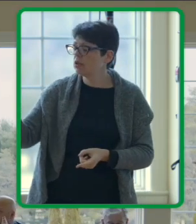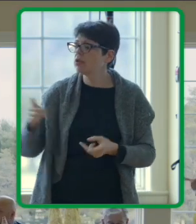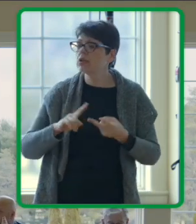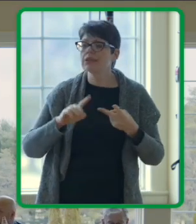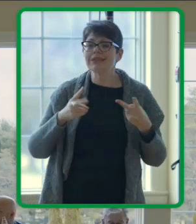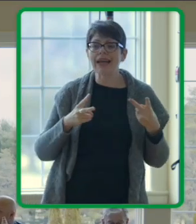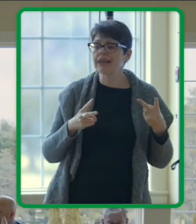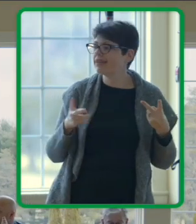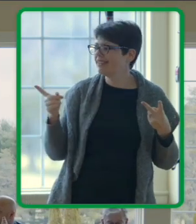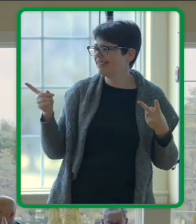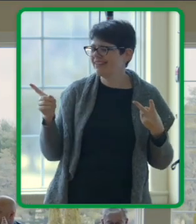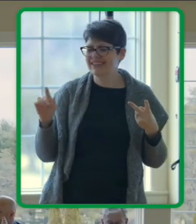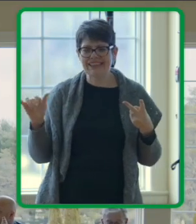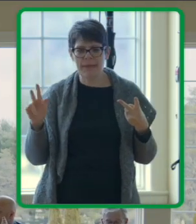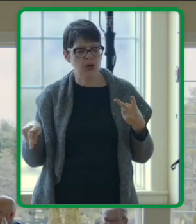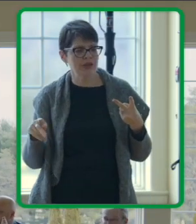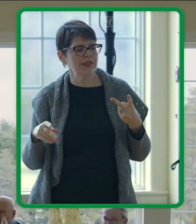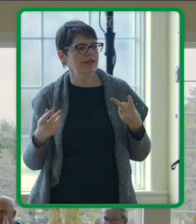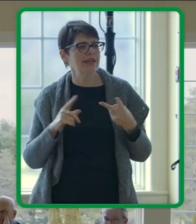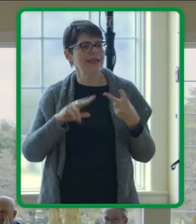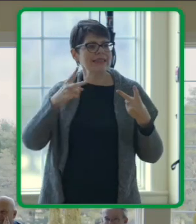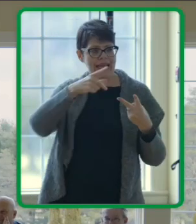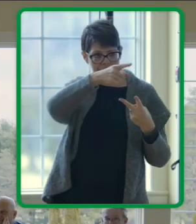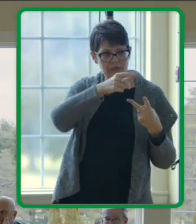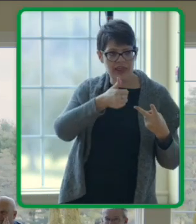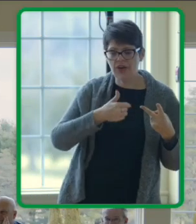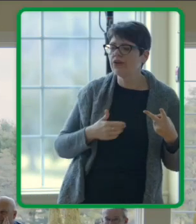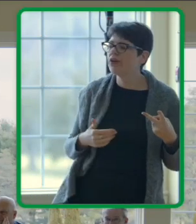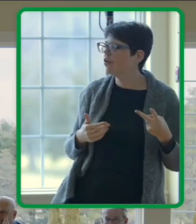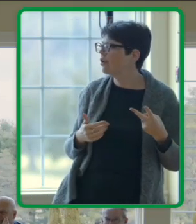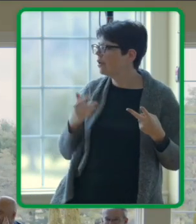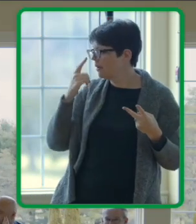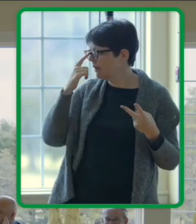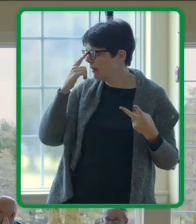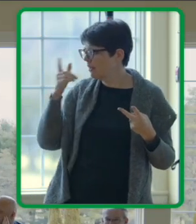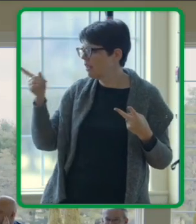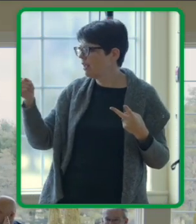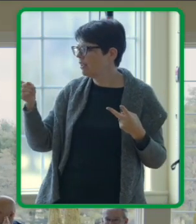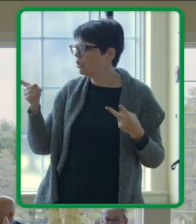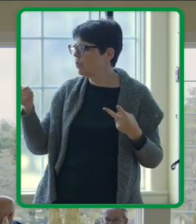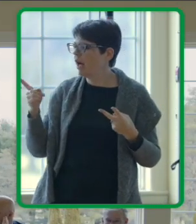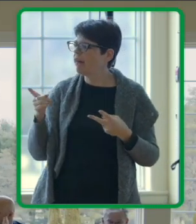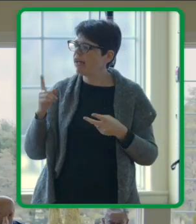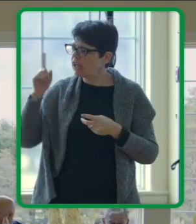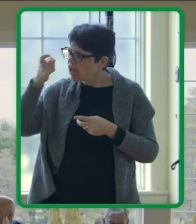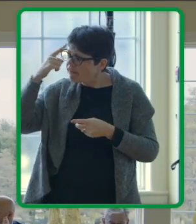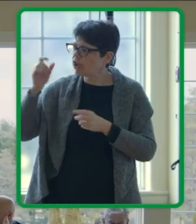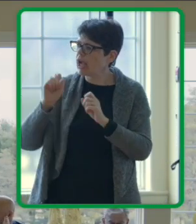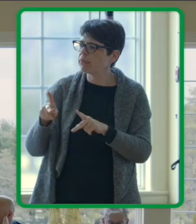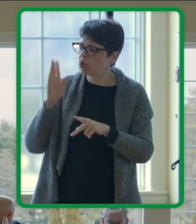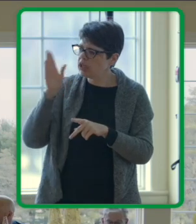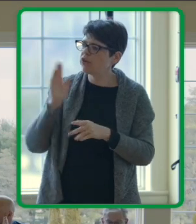Thank you. Do I have a second? Second. You have a governing opportunity in your